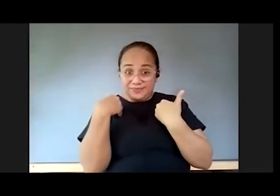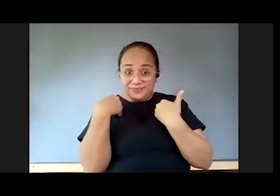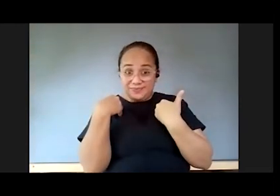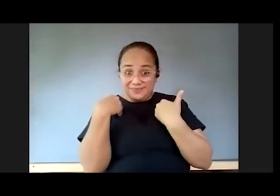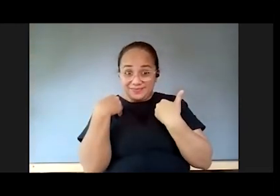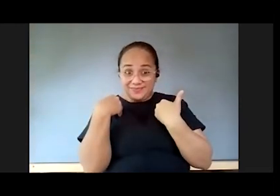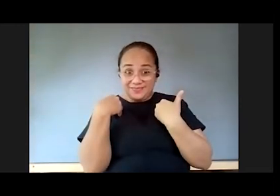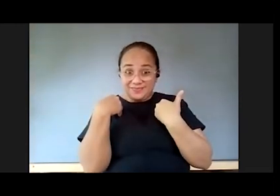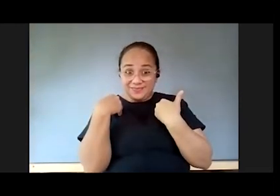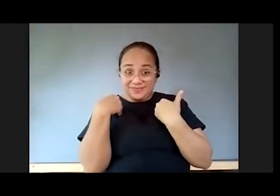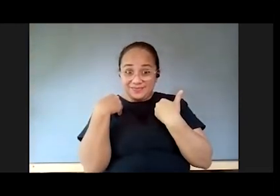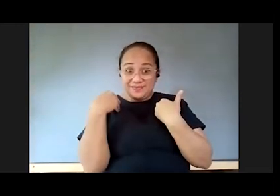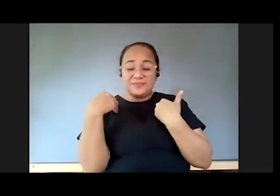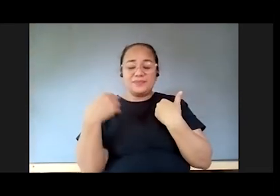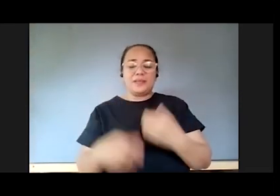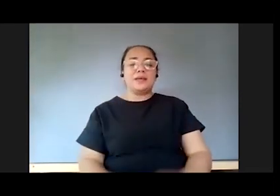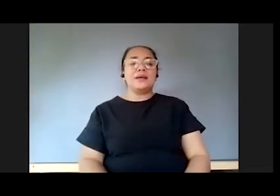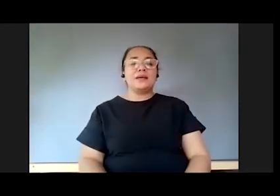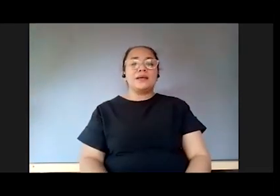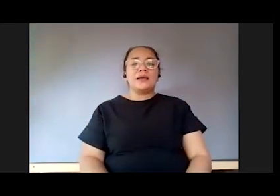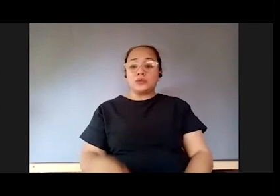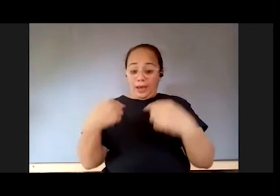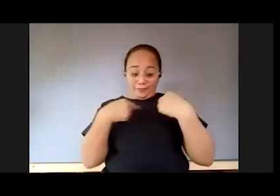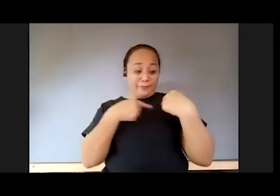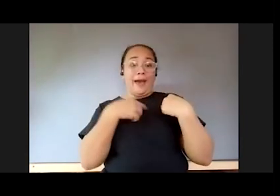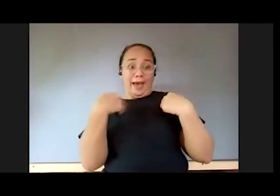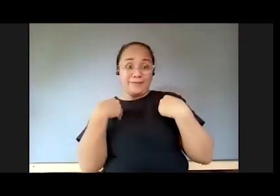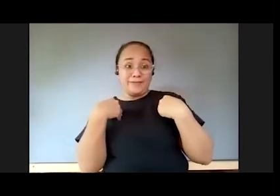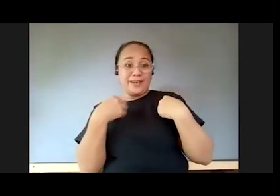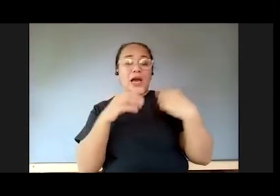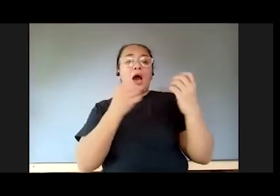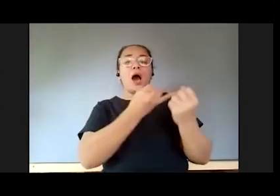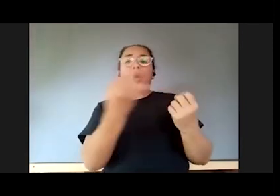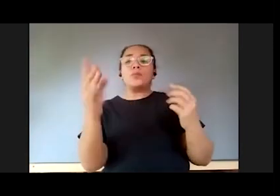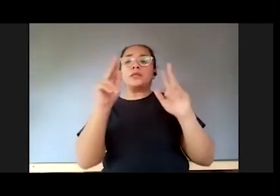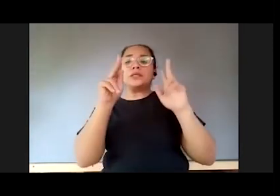Now you've said the word have, right? How many children do you have?